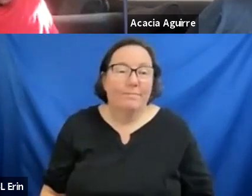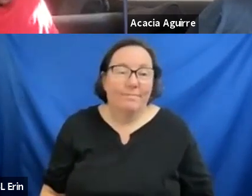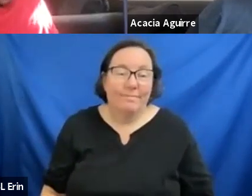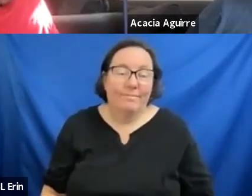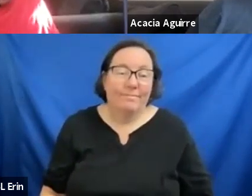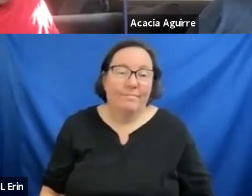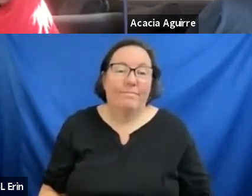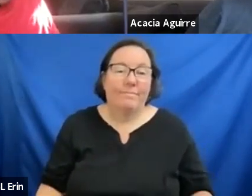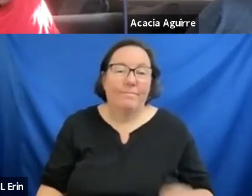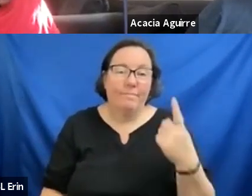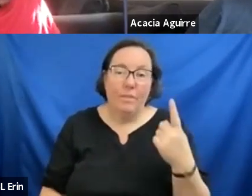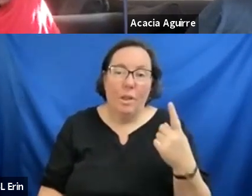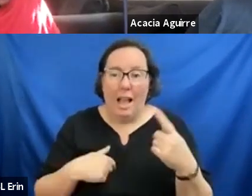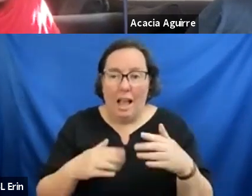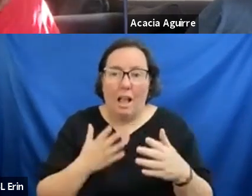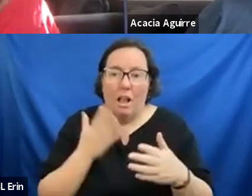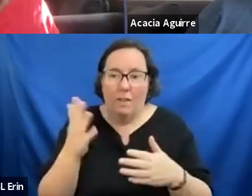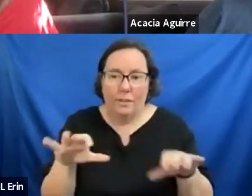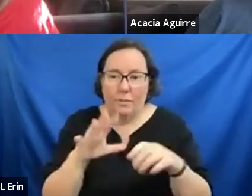This one I'm offering to do the work. So